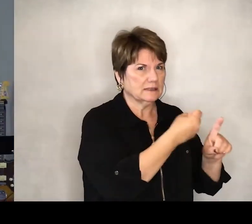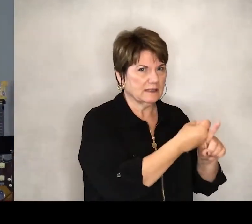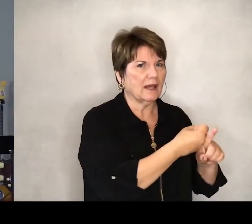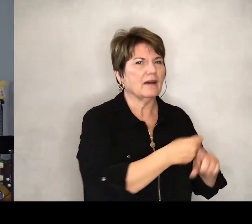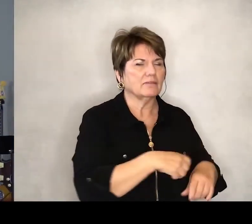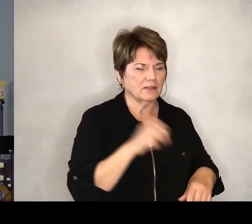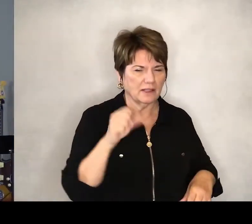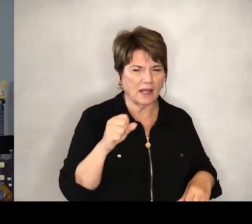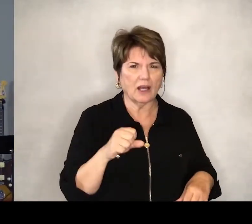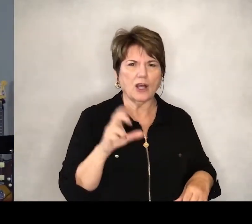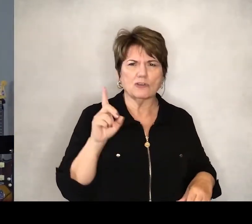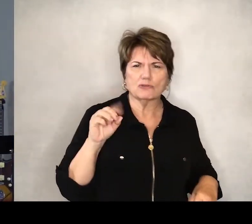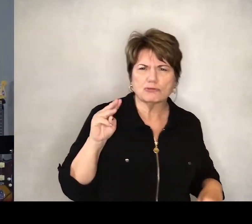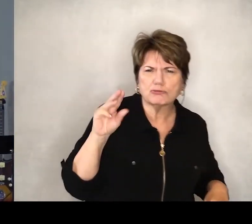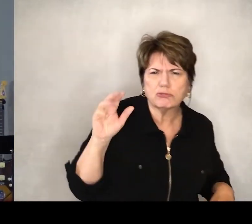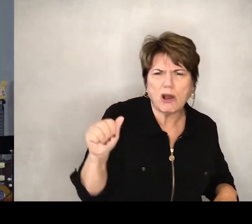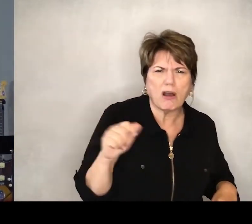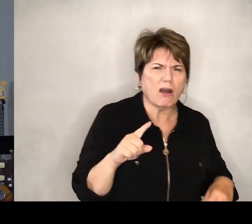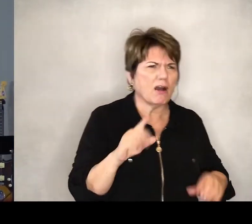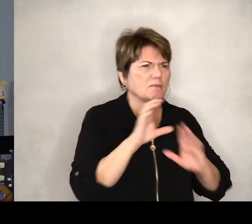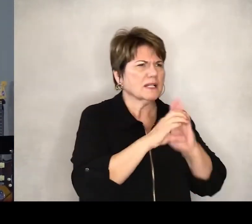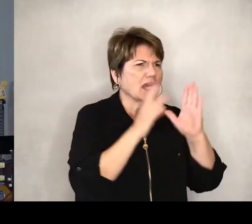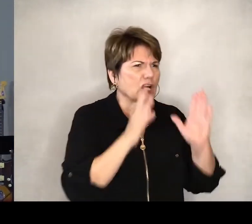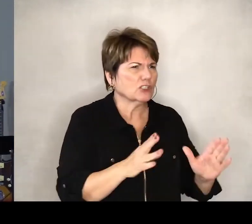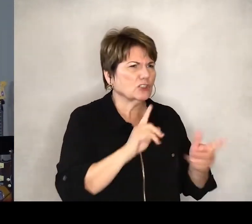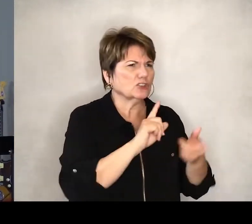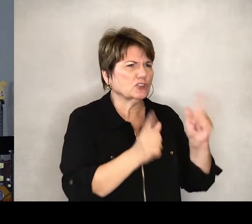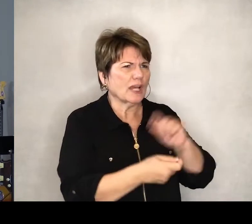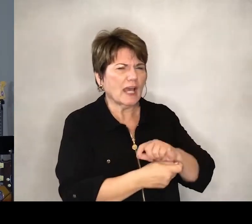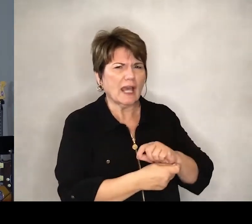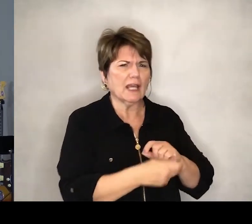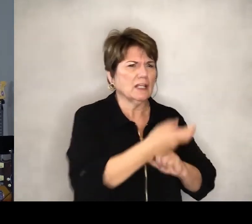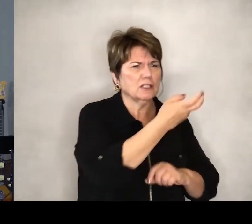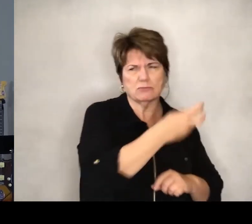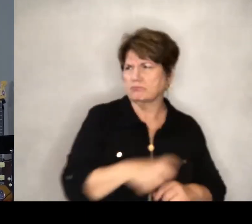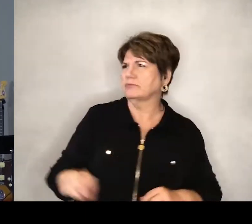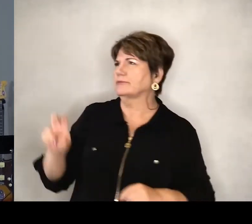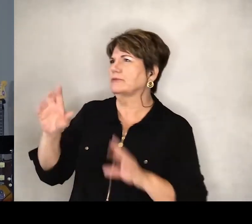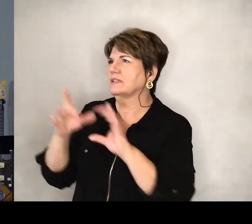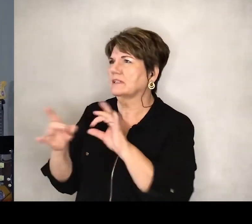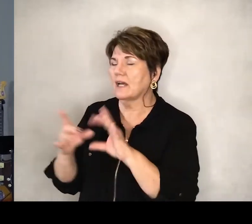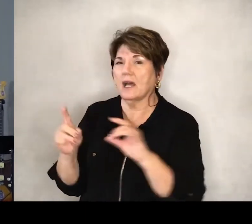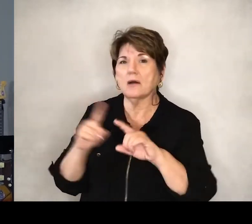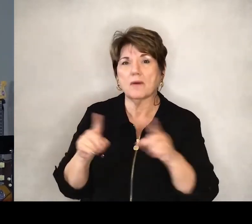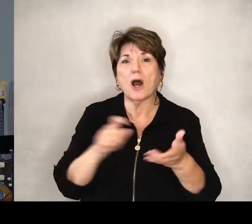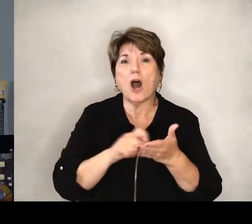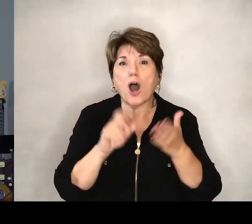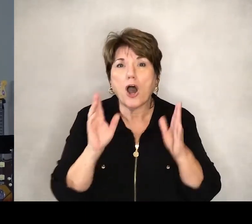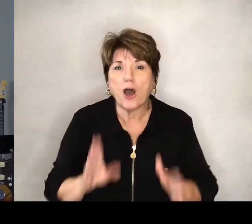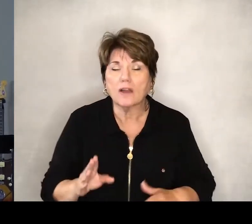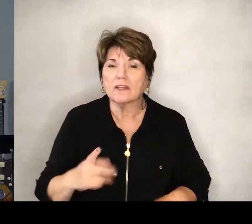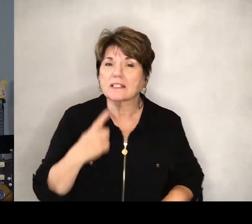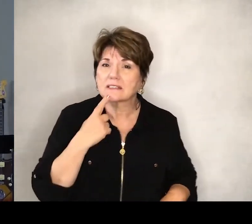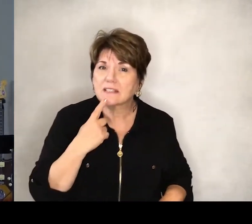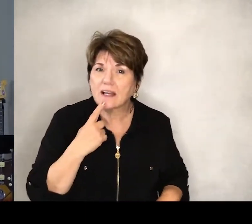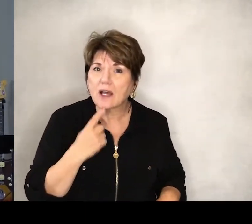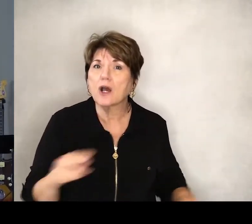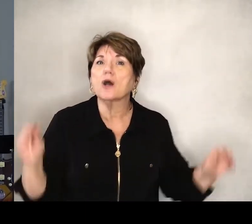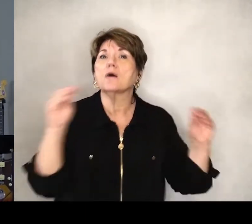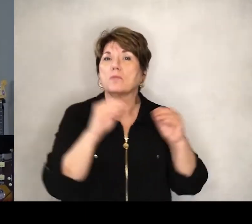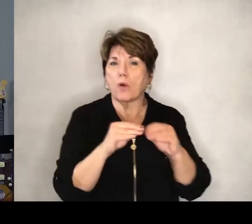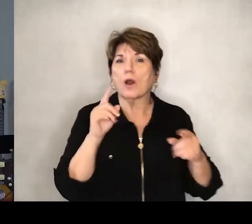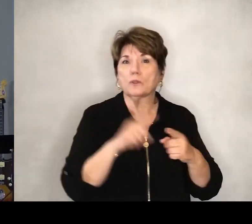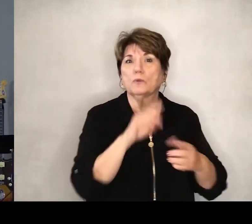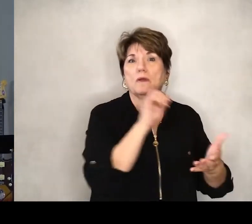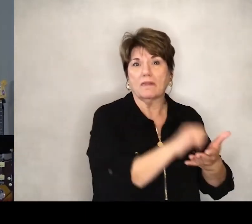right? There is drama and great character transformations, huge swings in the narrative, but the author wants to make it clear that there's more to the